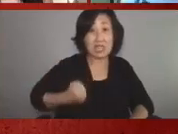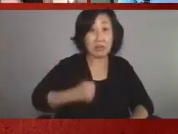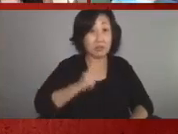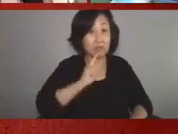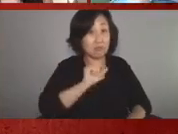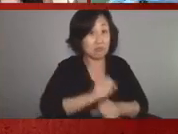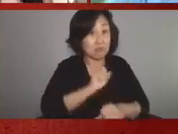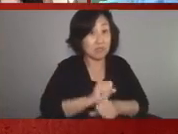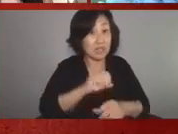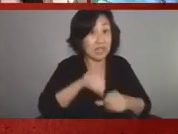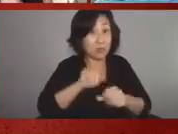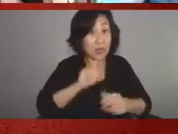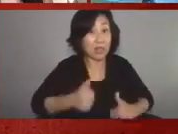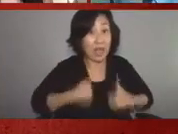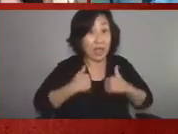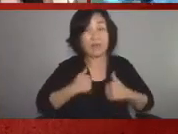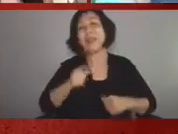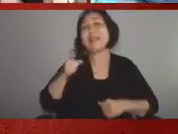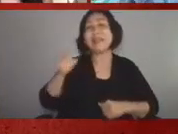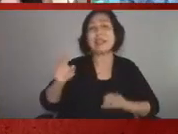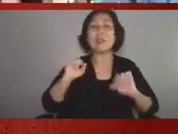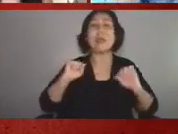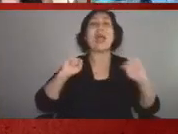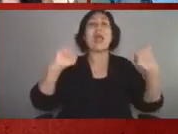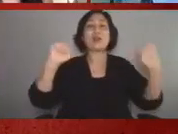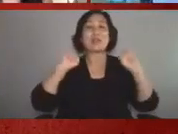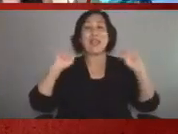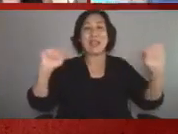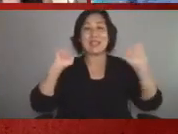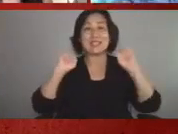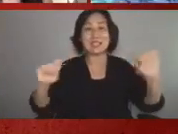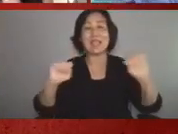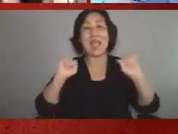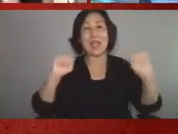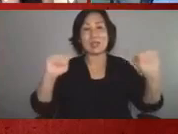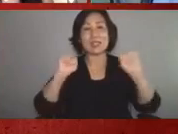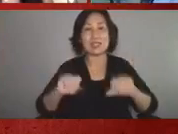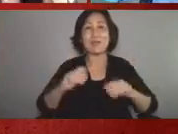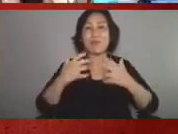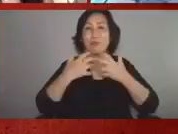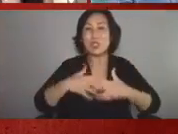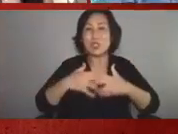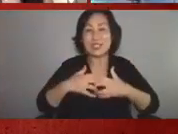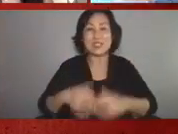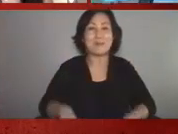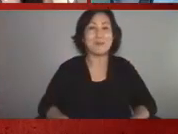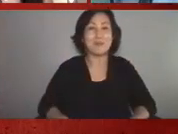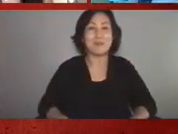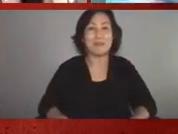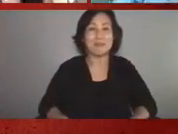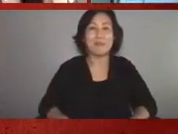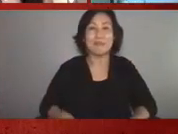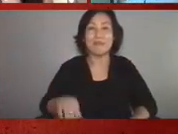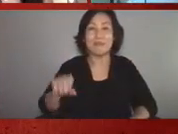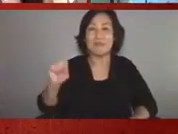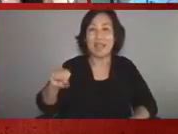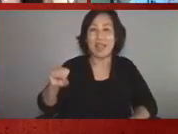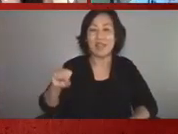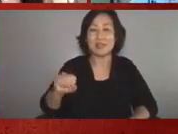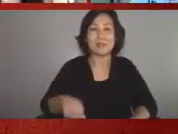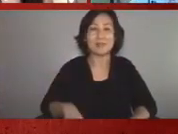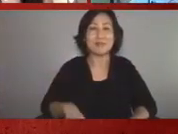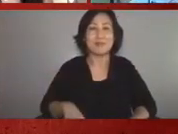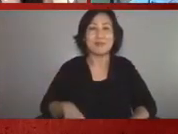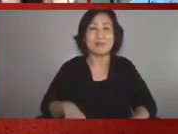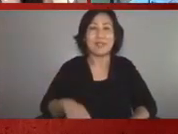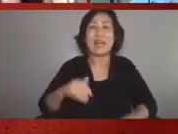well, he does all these exercise things now, you know. He sells a lot of exercising machines. Yes. He looks, yeah, like Yeah, no, he's the very late good.